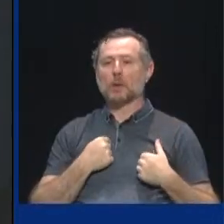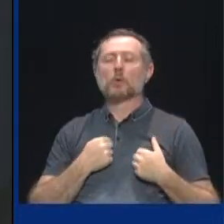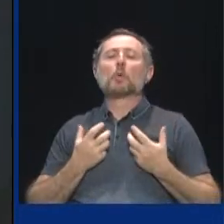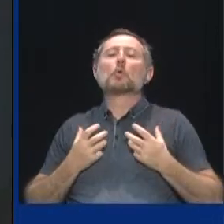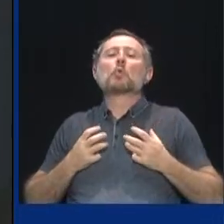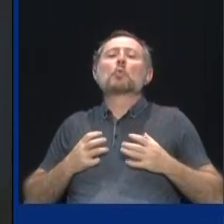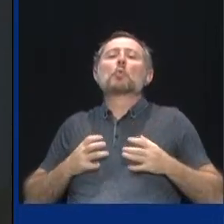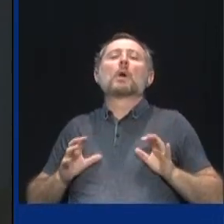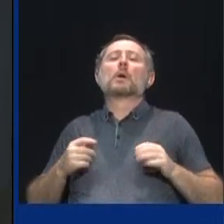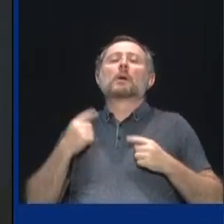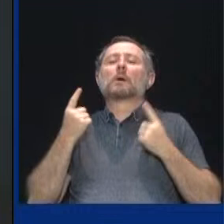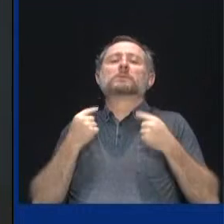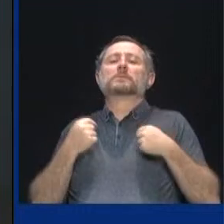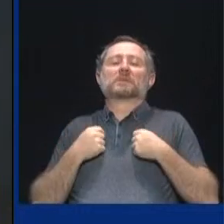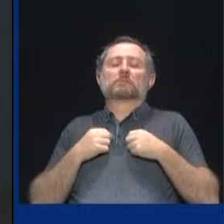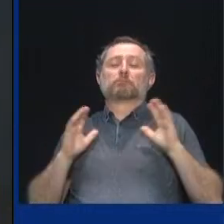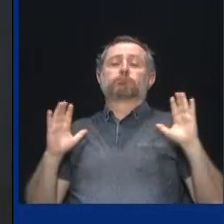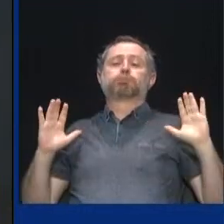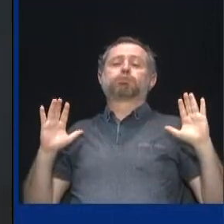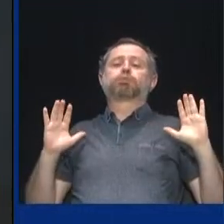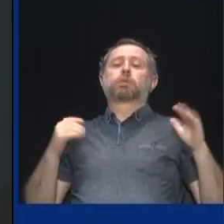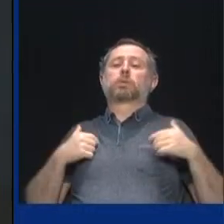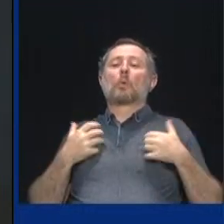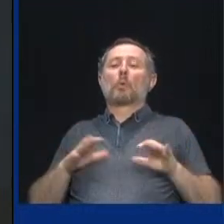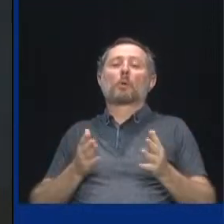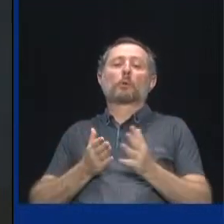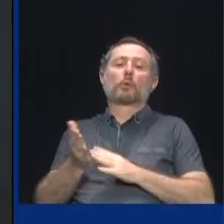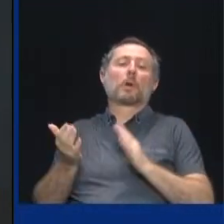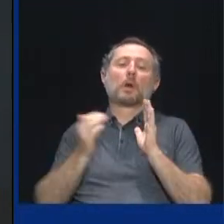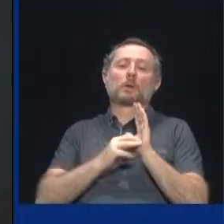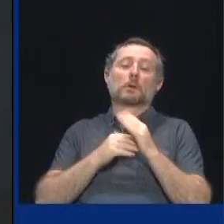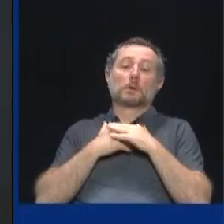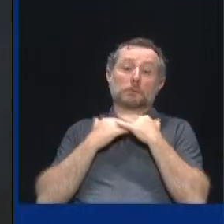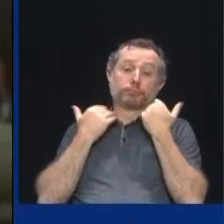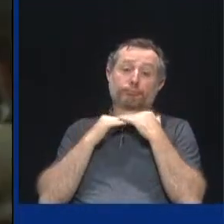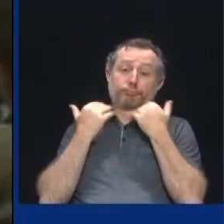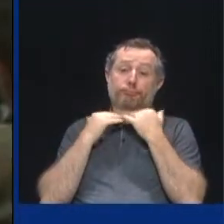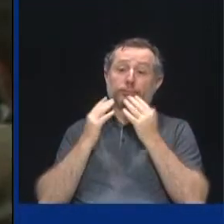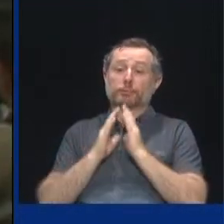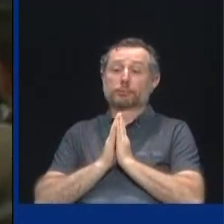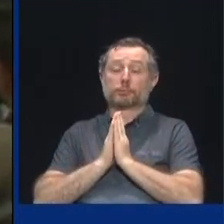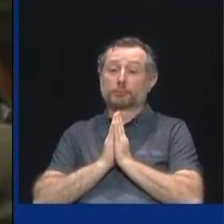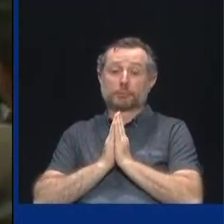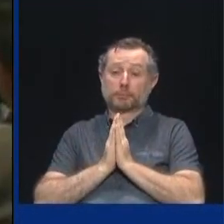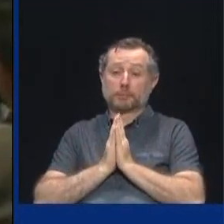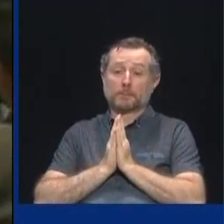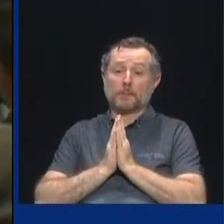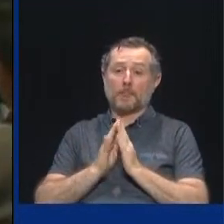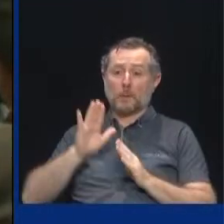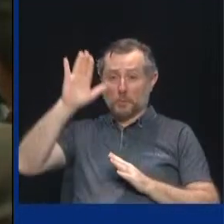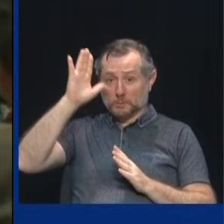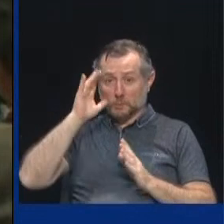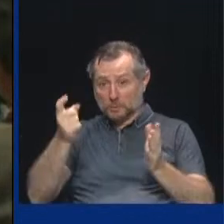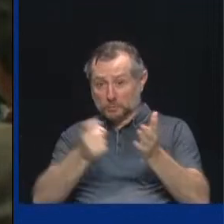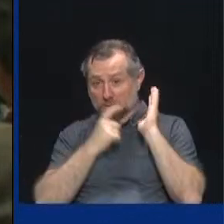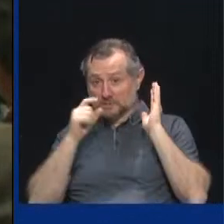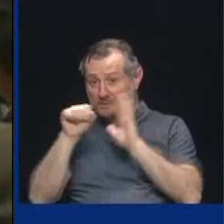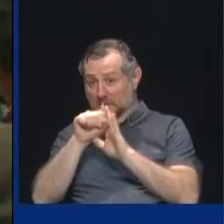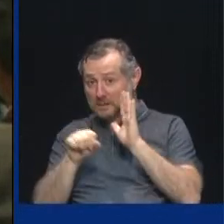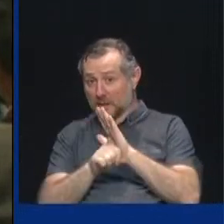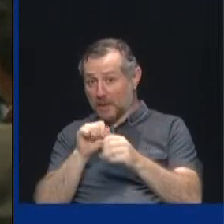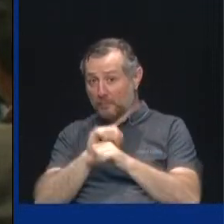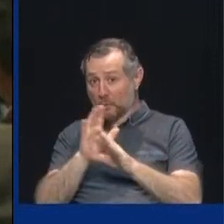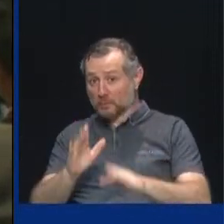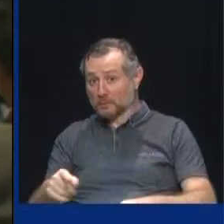about. I don't want to go through that again. I don't want to go through that again. Will you require state employees to get vaccinated? What about state employees?